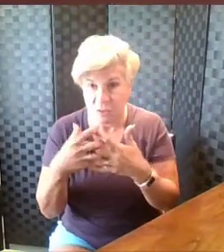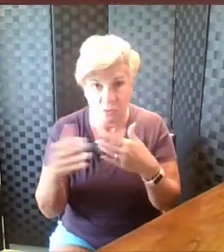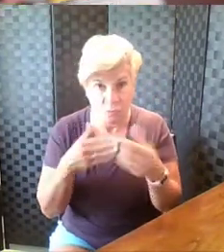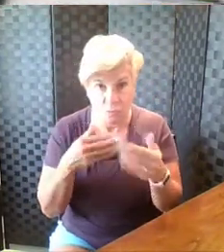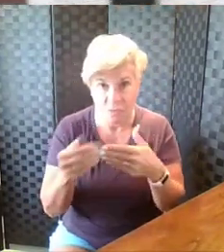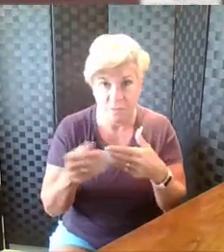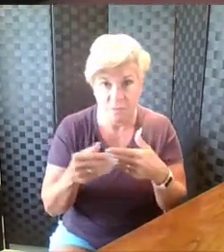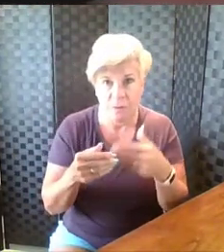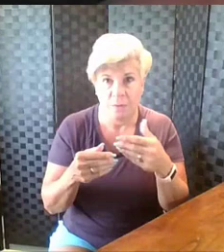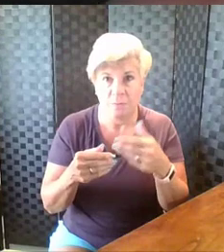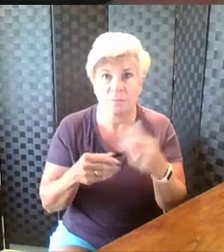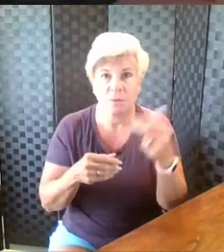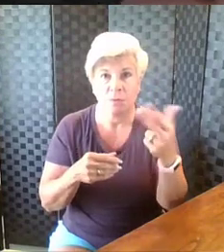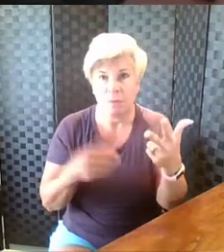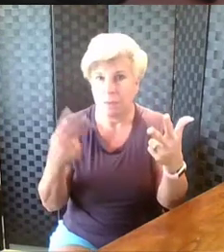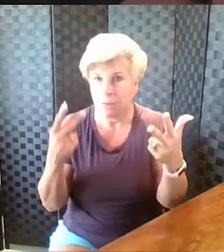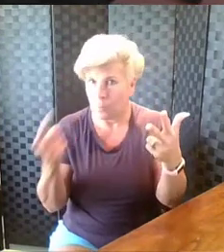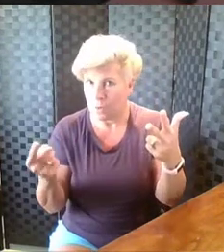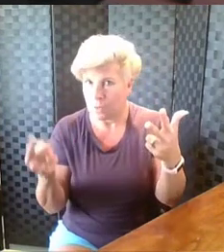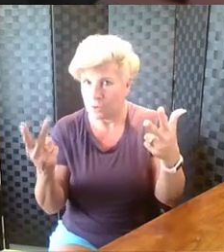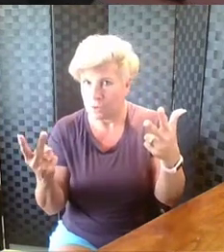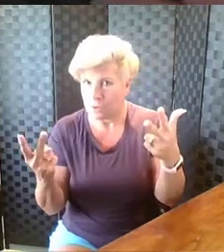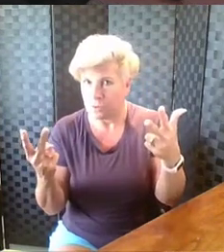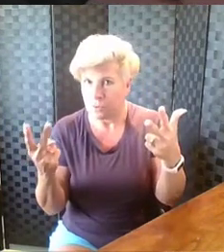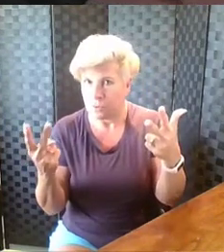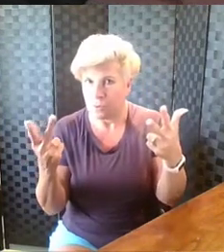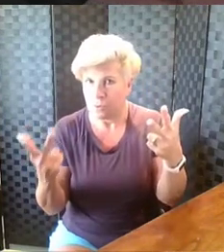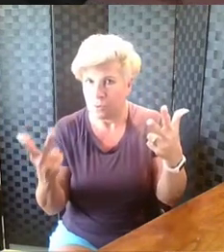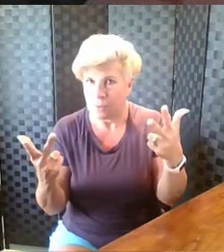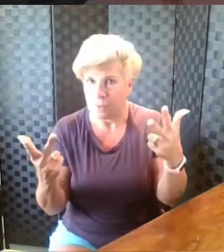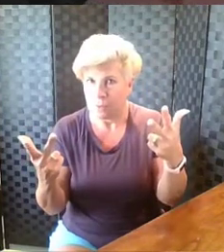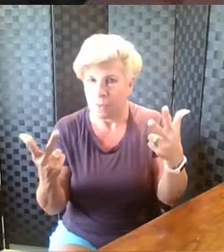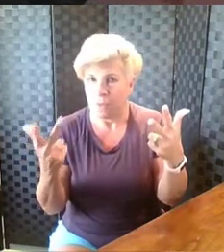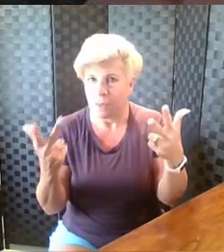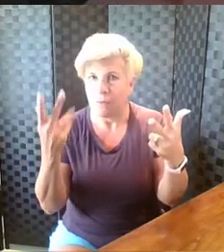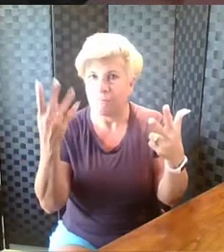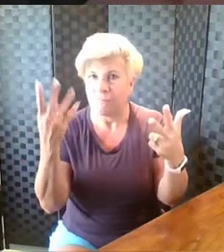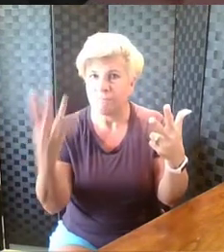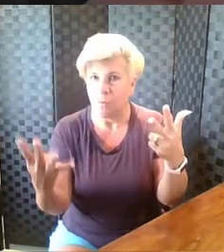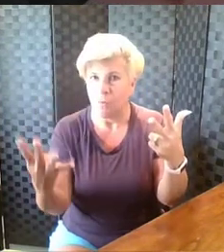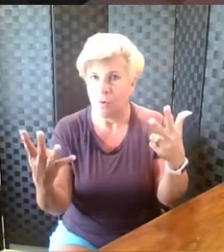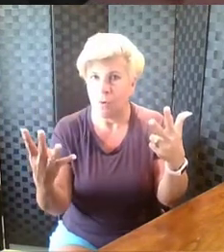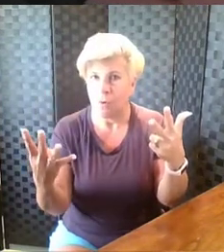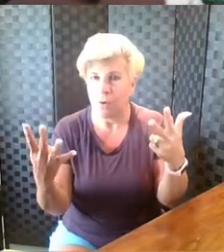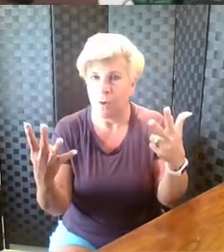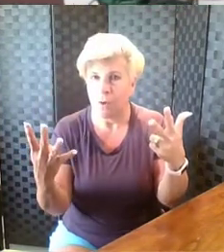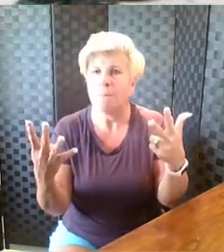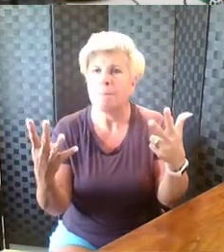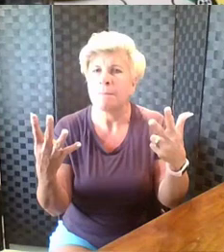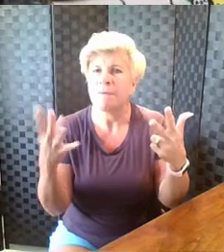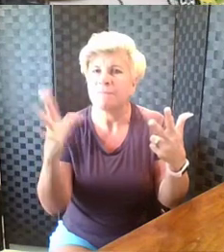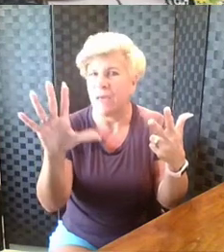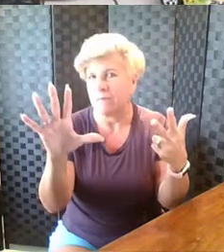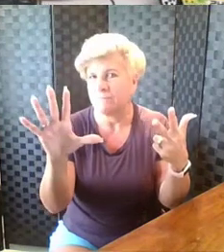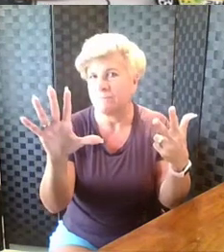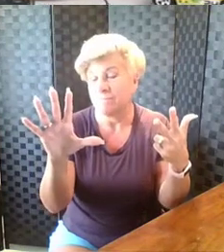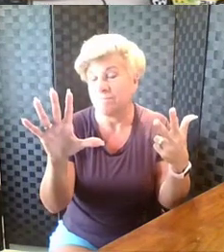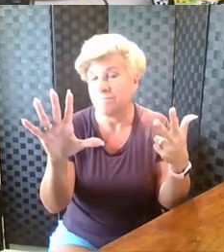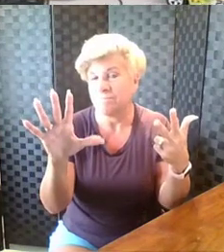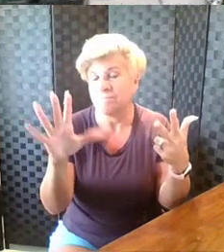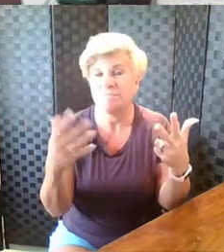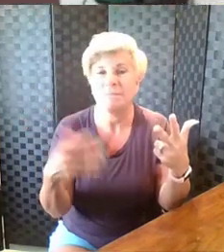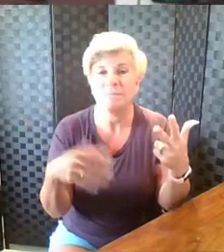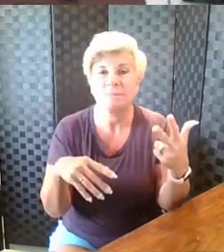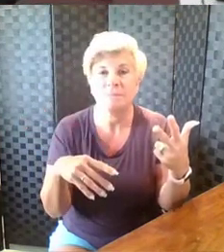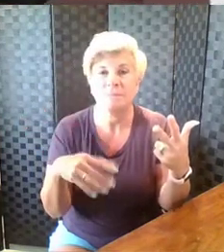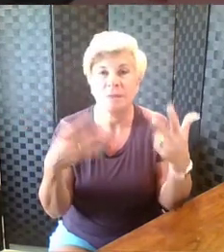more cars. 1, 2, 3, 4, and let's see if I can get a 5th one in there.